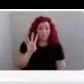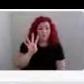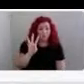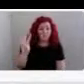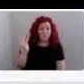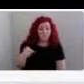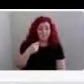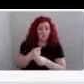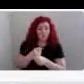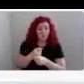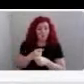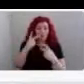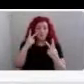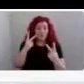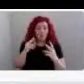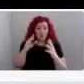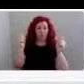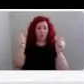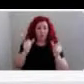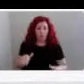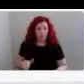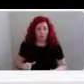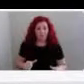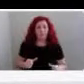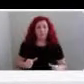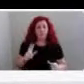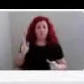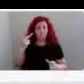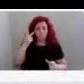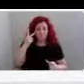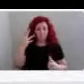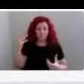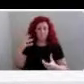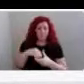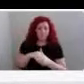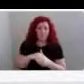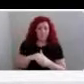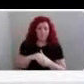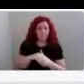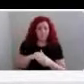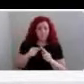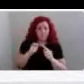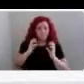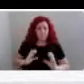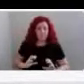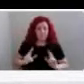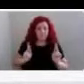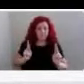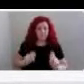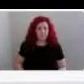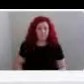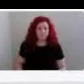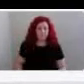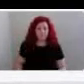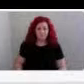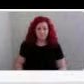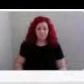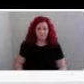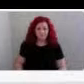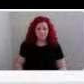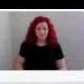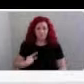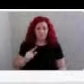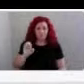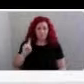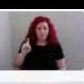witnessed the steady deterioration of political engagement by its citizenry the increase in political extremism